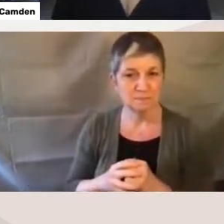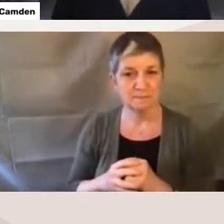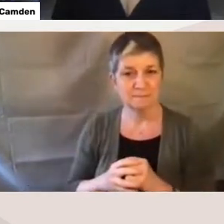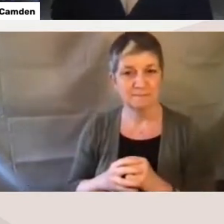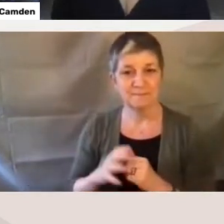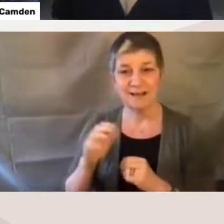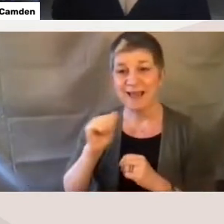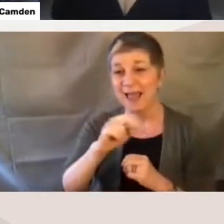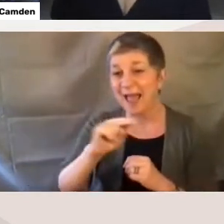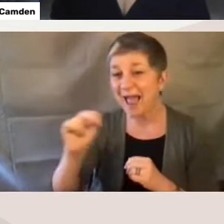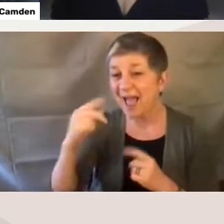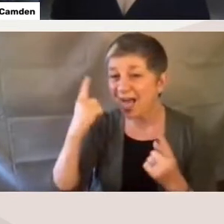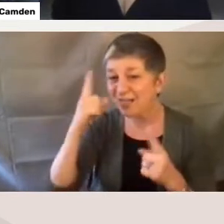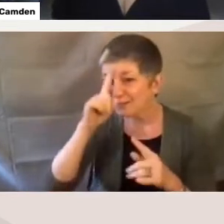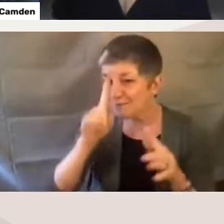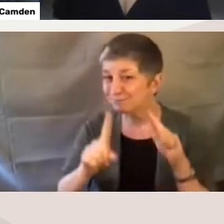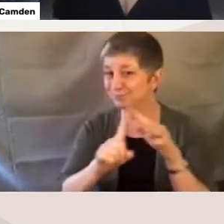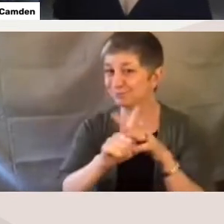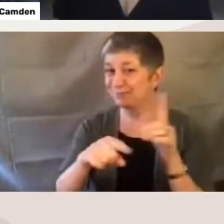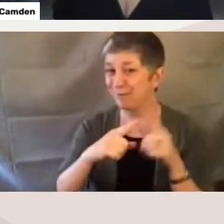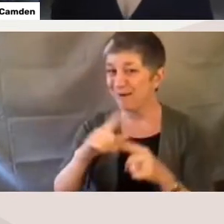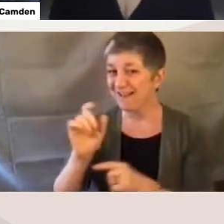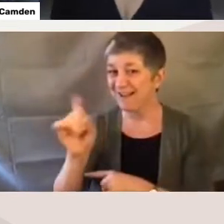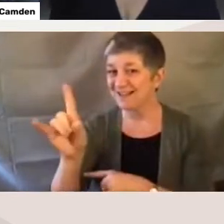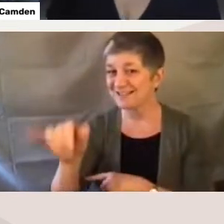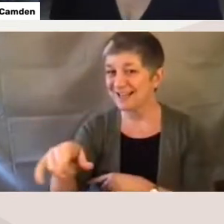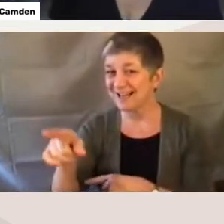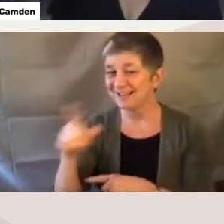And you looked My like hair. you had a thought when I asked the